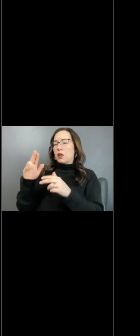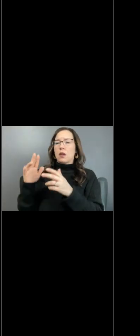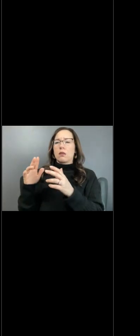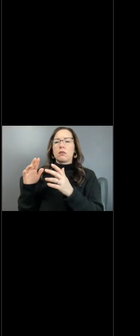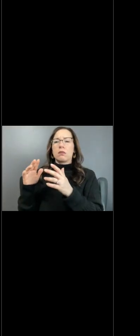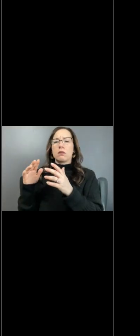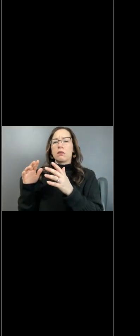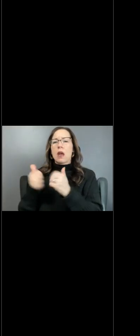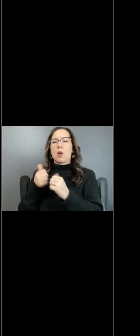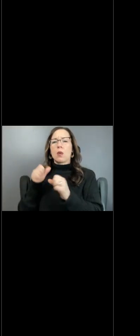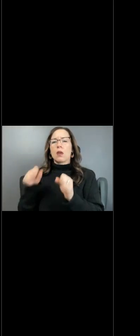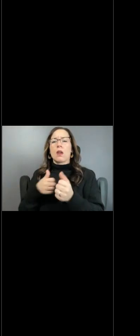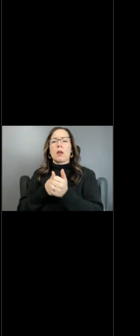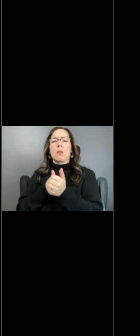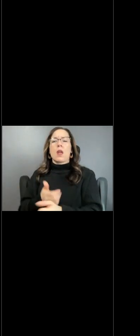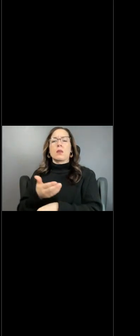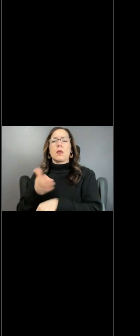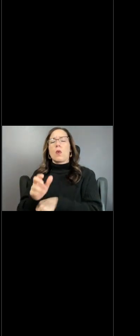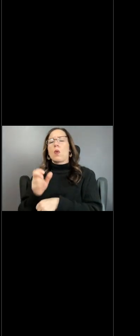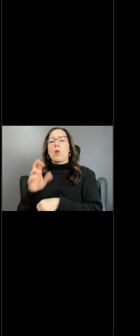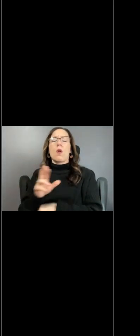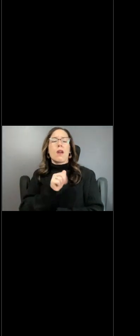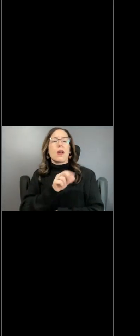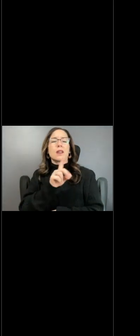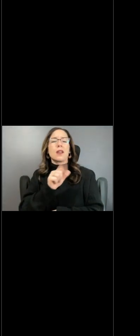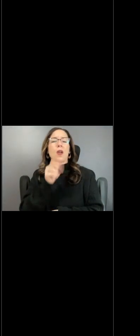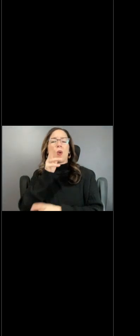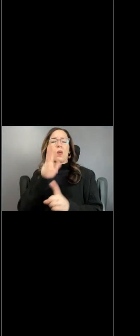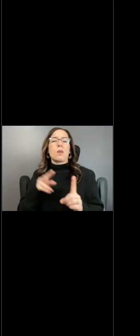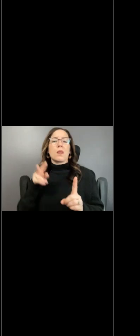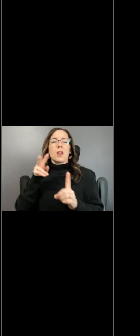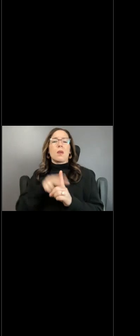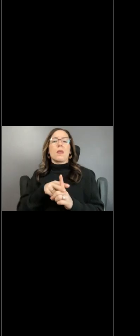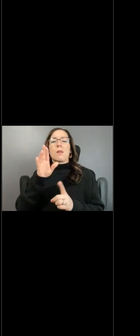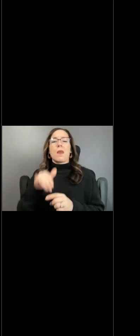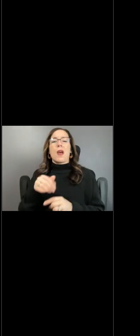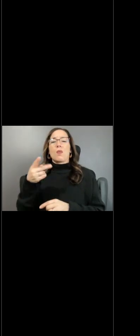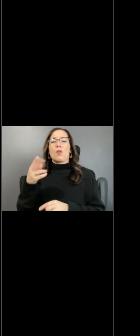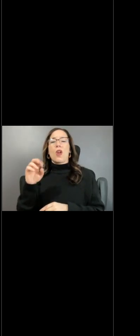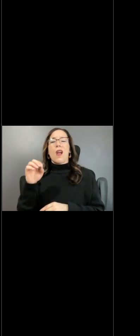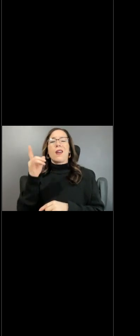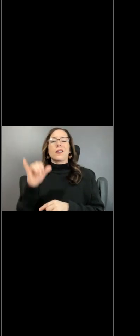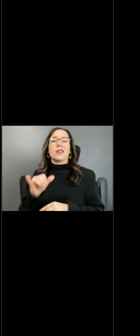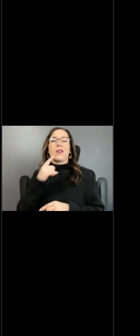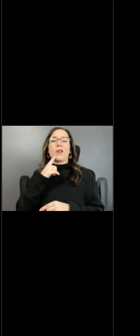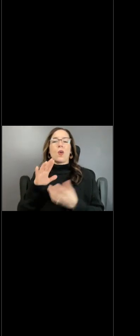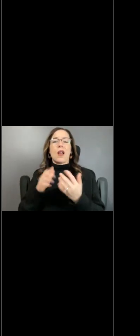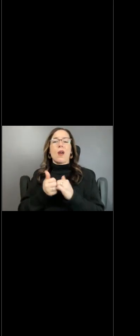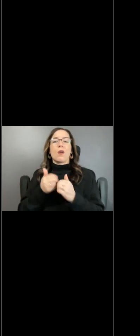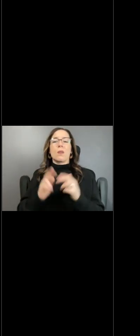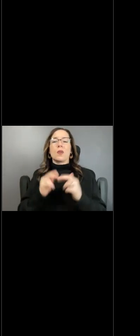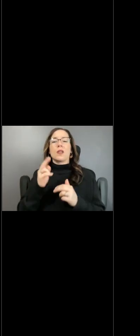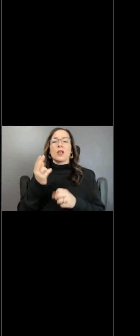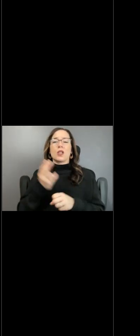be enforced? Or does the ADA apply by proxy of how the building is used?